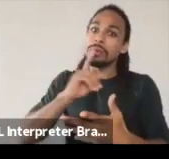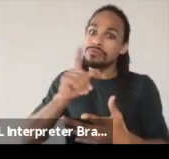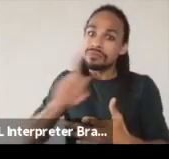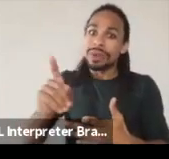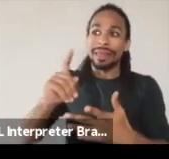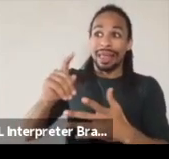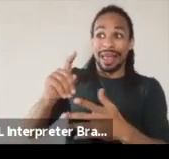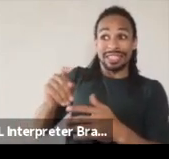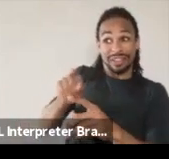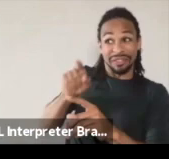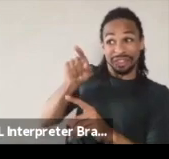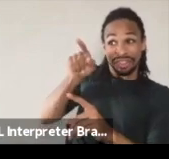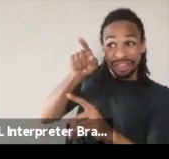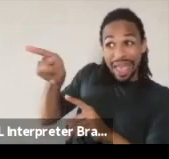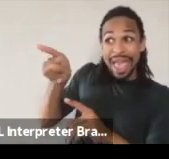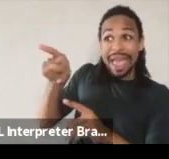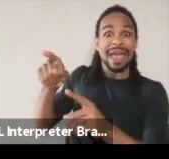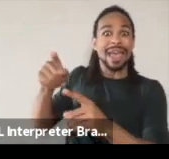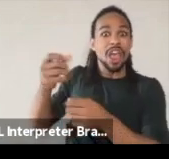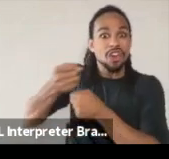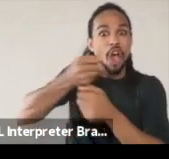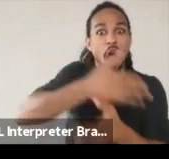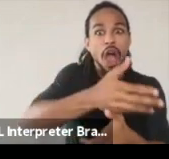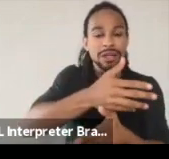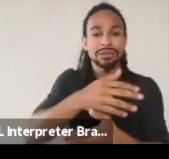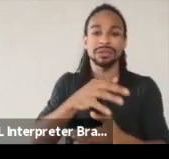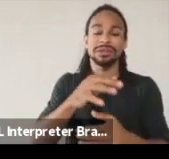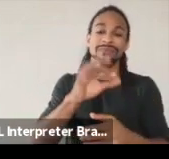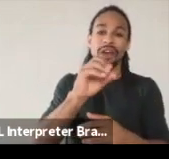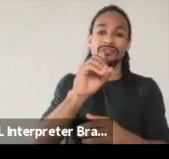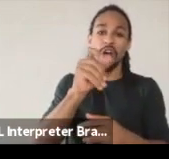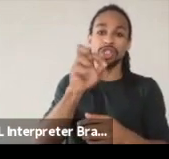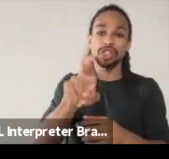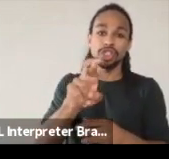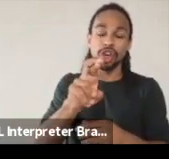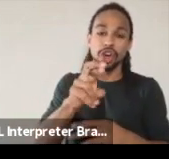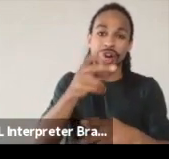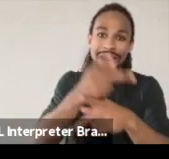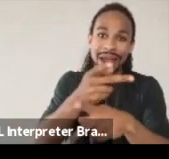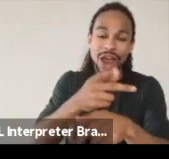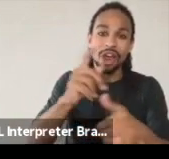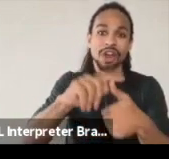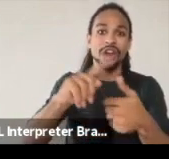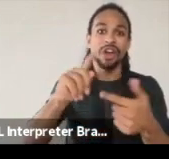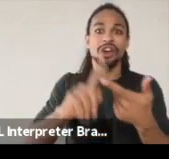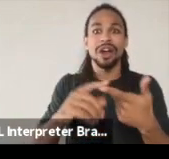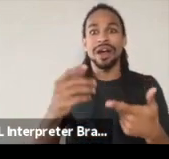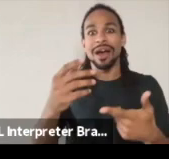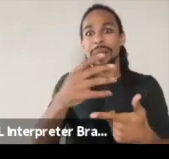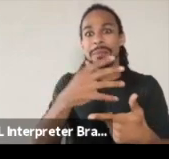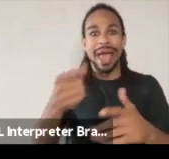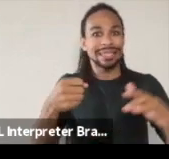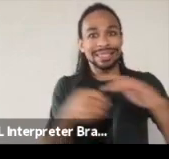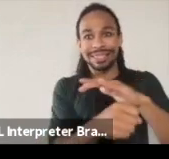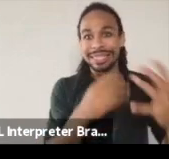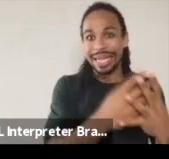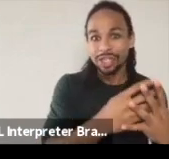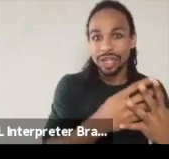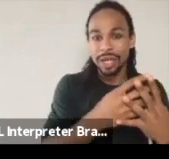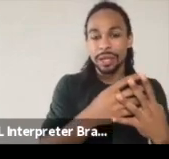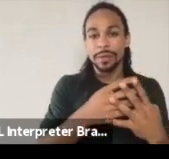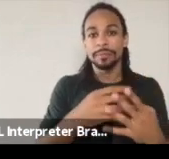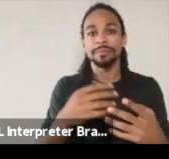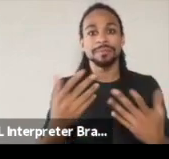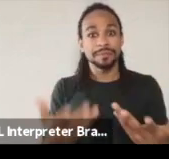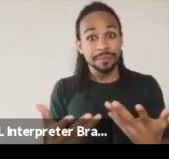youth detention. I saw a study today that said there are more Native children in foster care today than there were during the